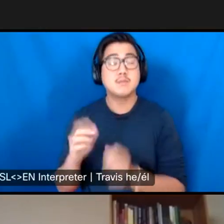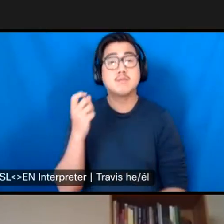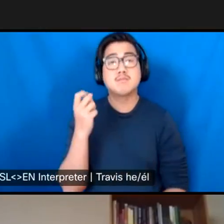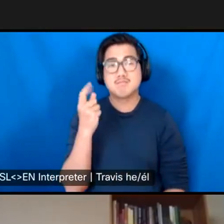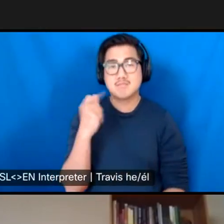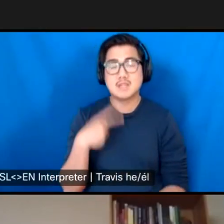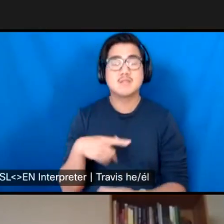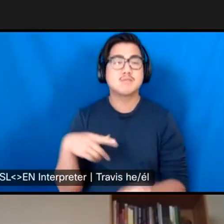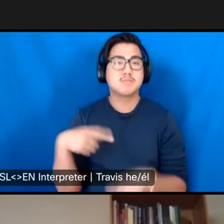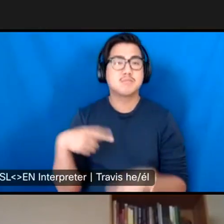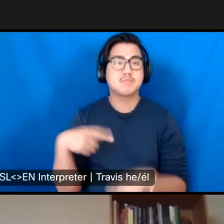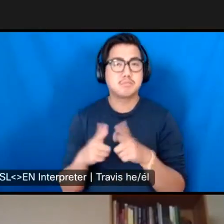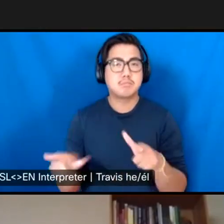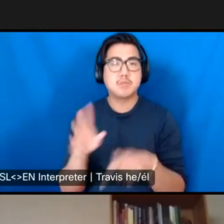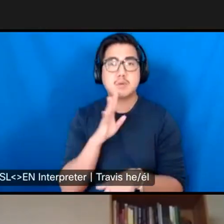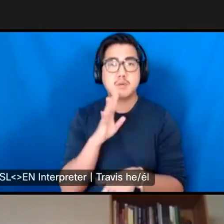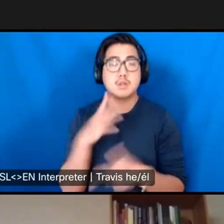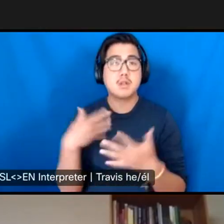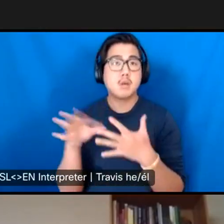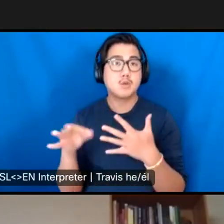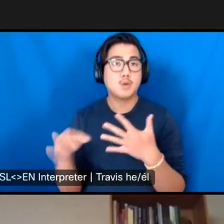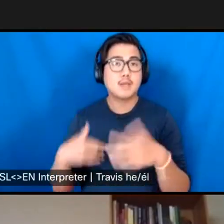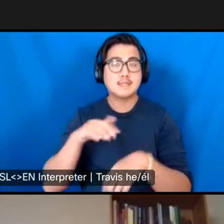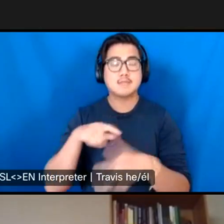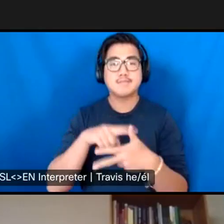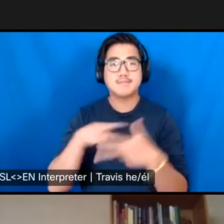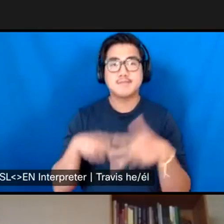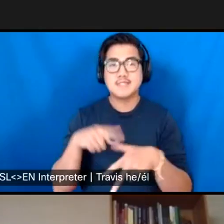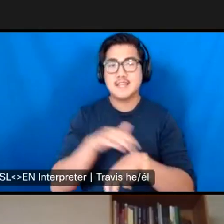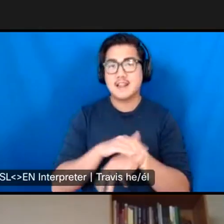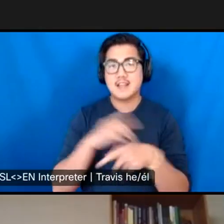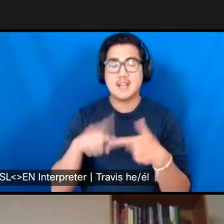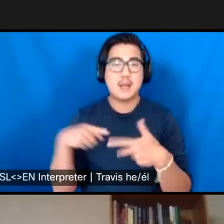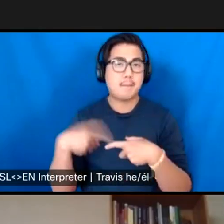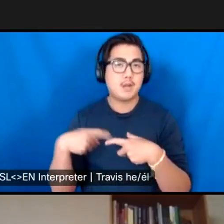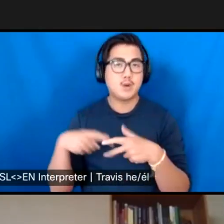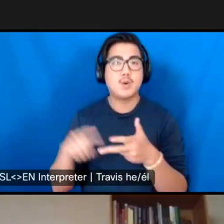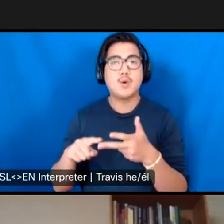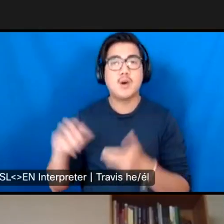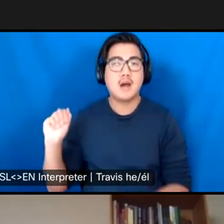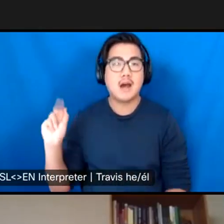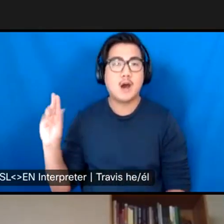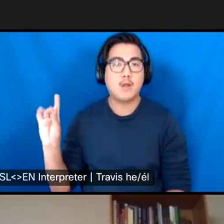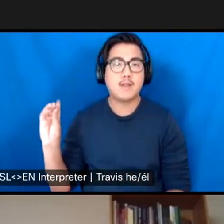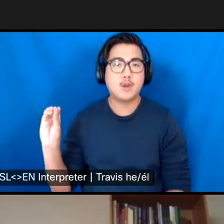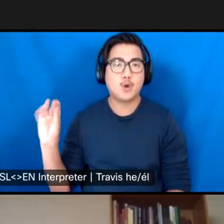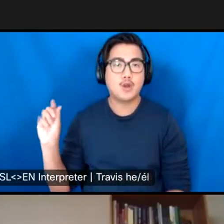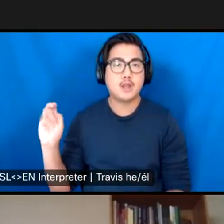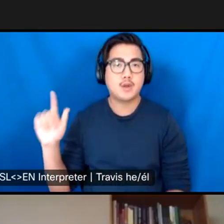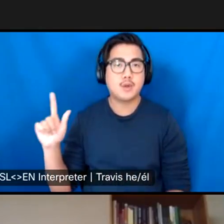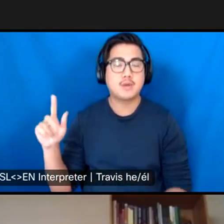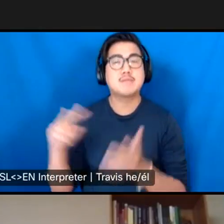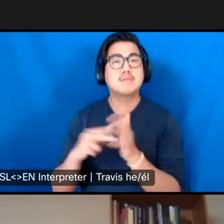tenemos para esta sesión son inglés, español y audio original si quisiera oír el audio